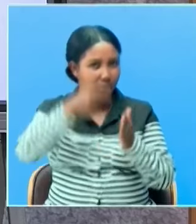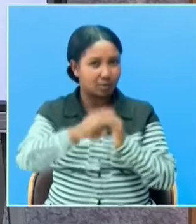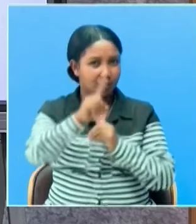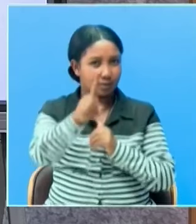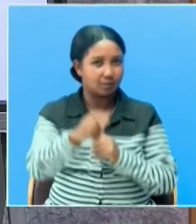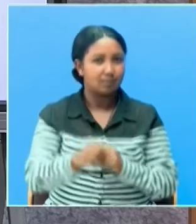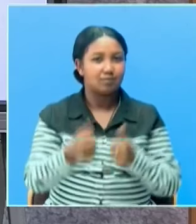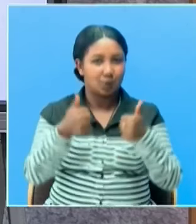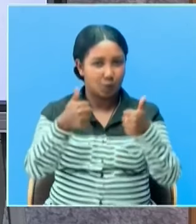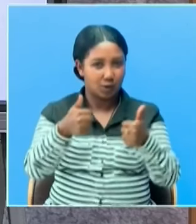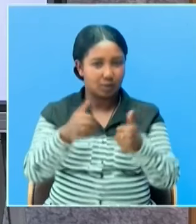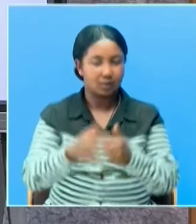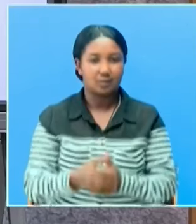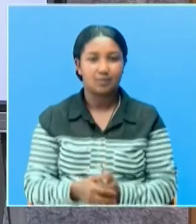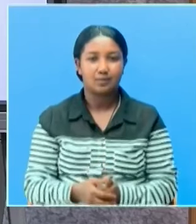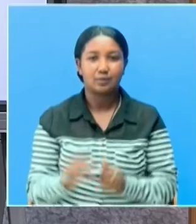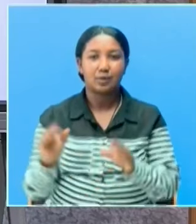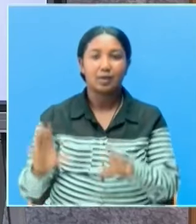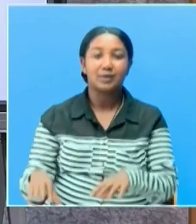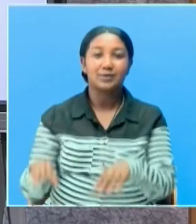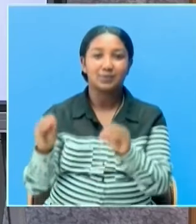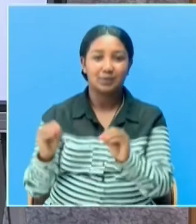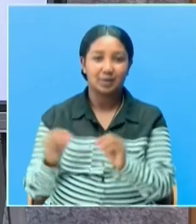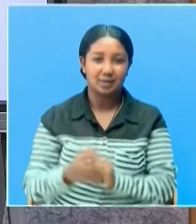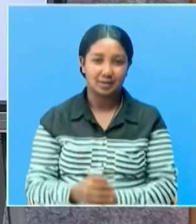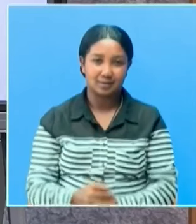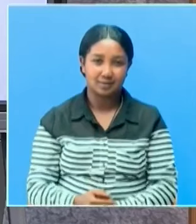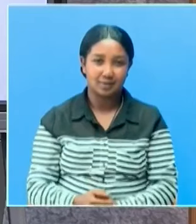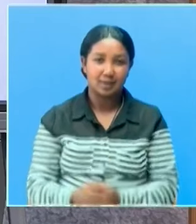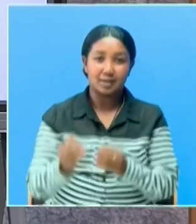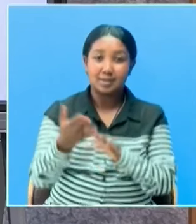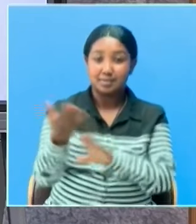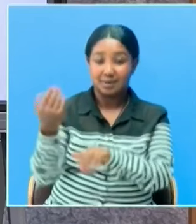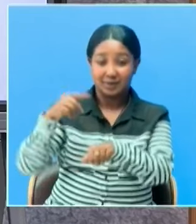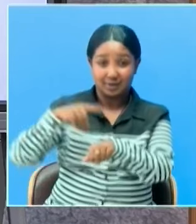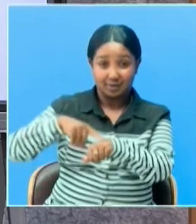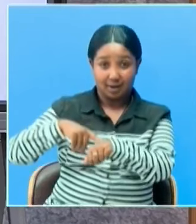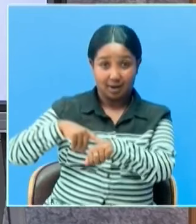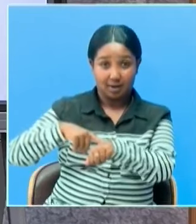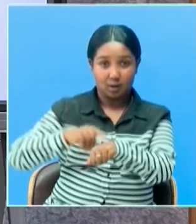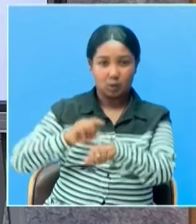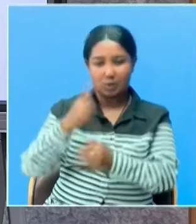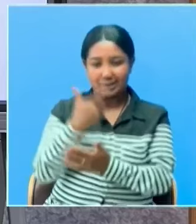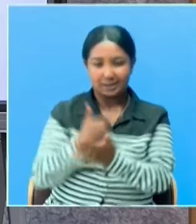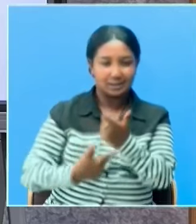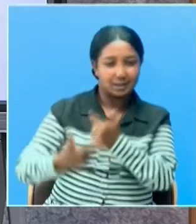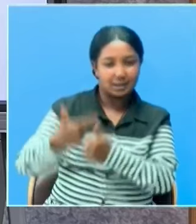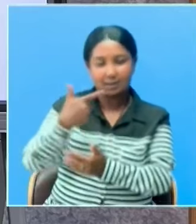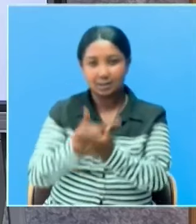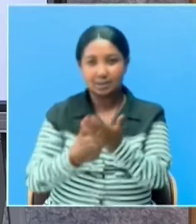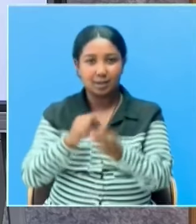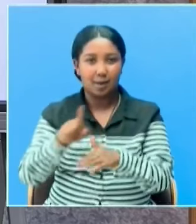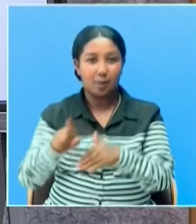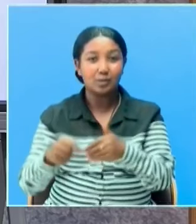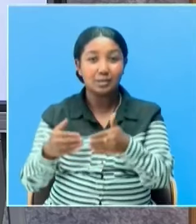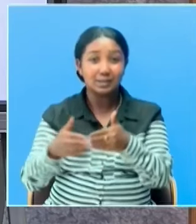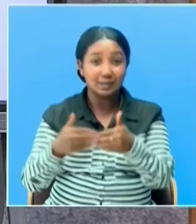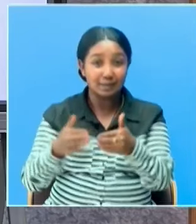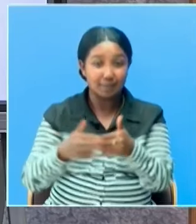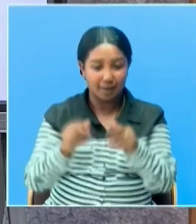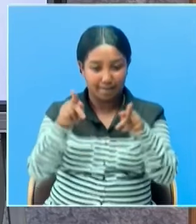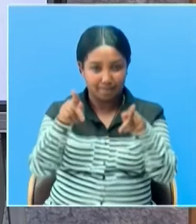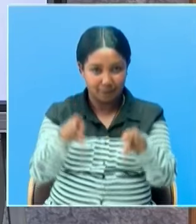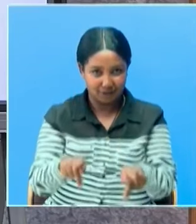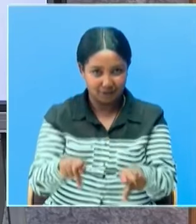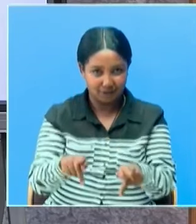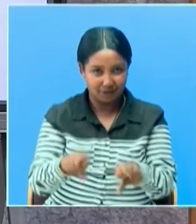Well done. Students, in the previous class, we discussed about simple present